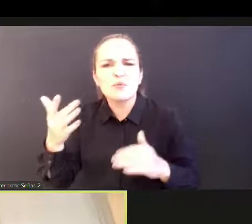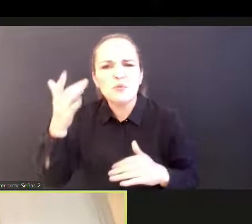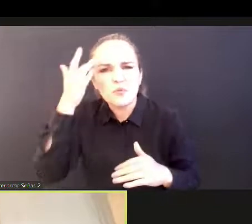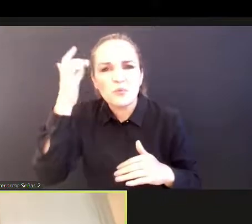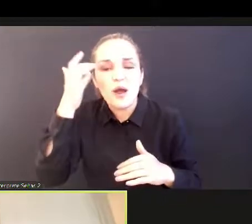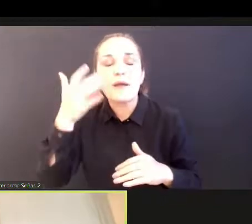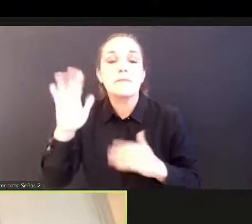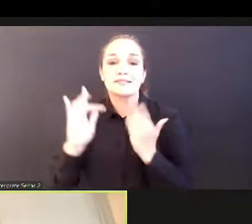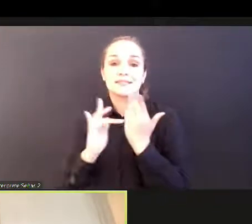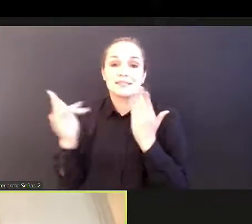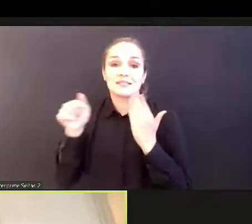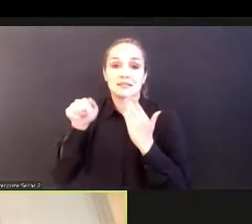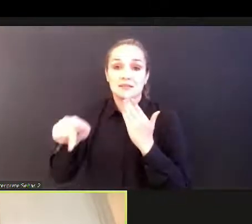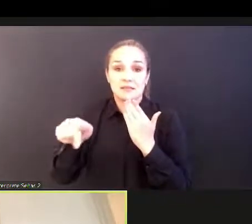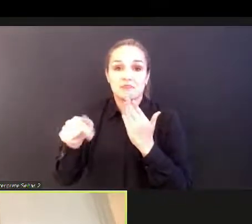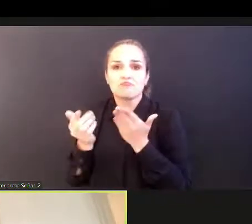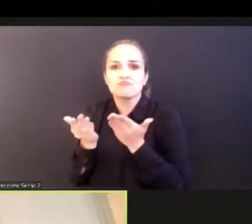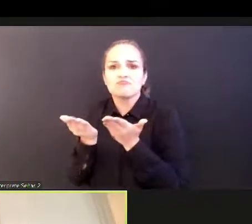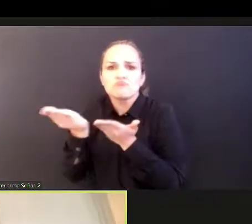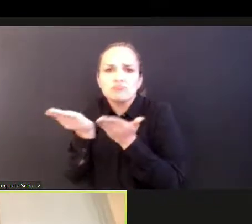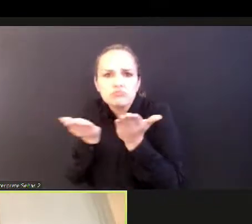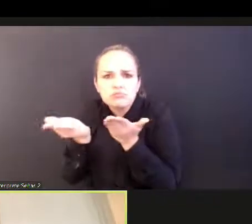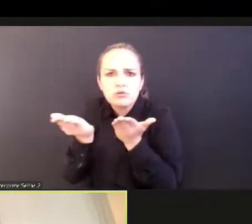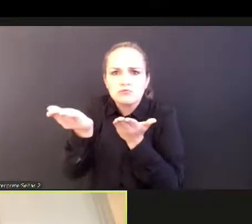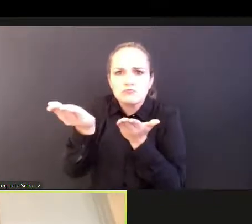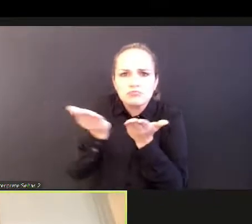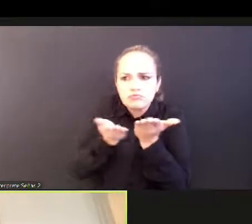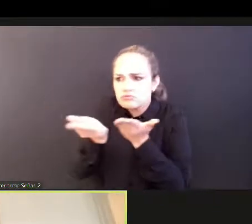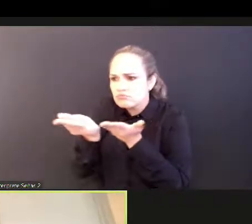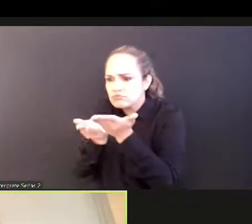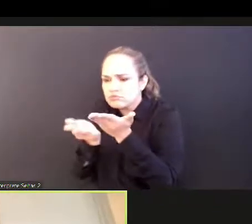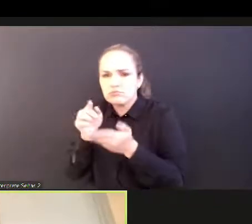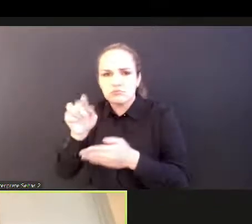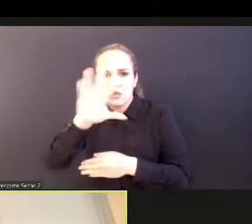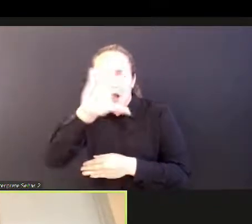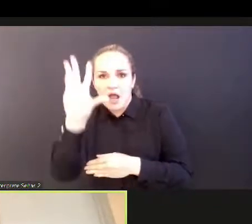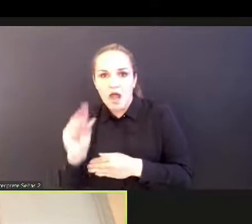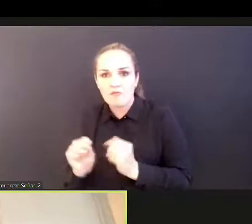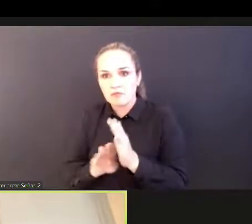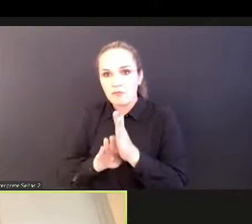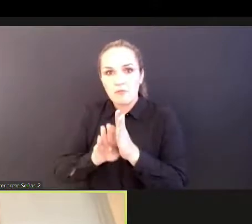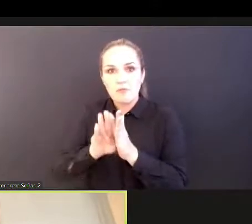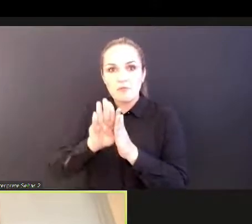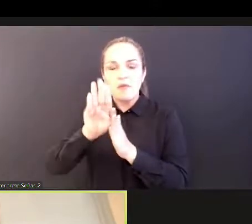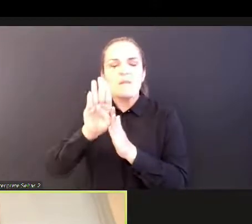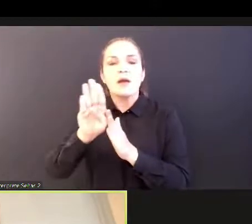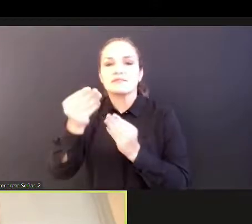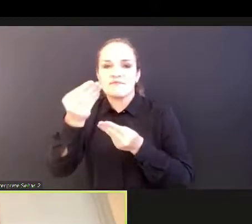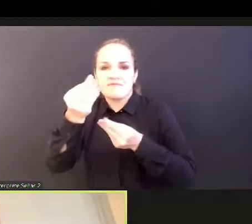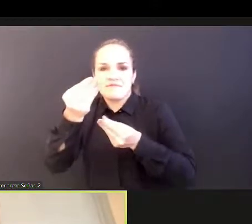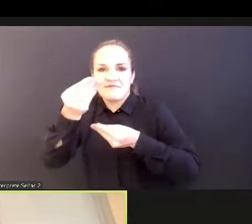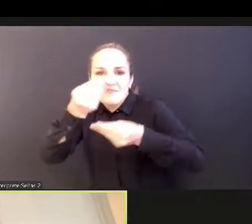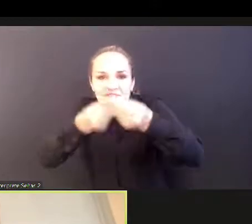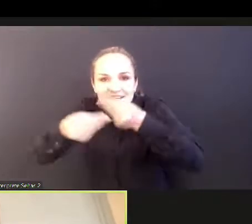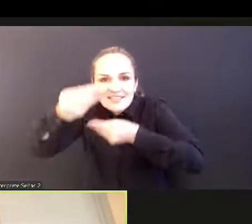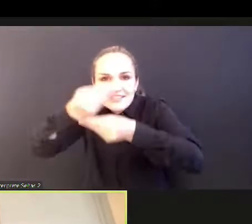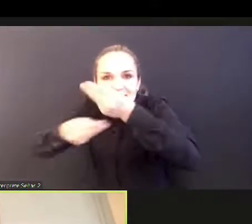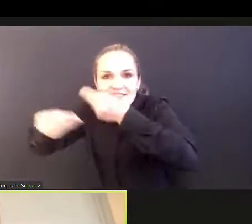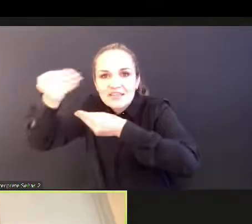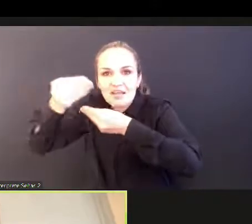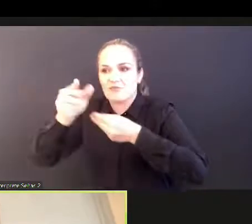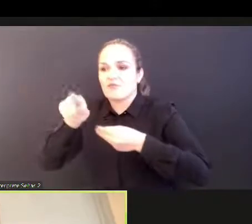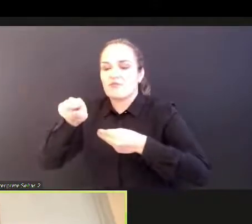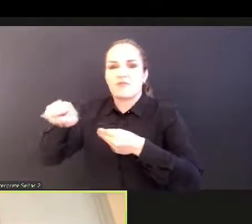related to this are trade and retail, financial services, and healthcare. And these 3 industries have basically driven the growth of